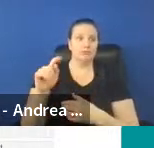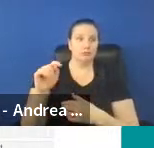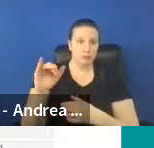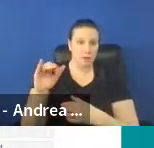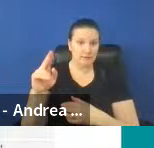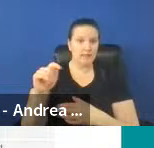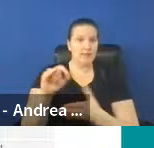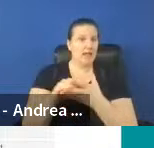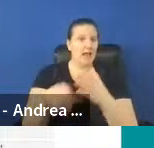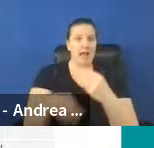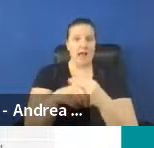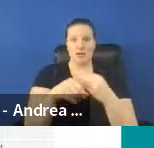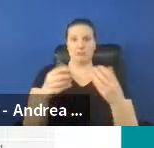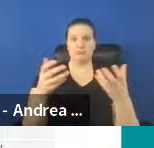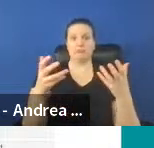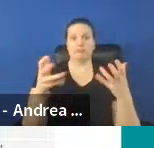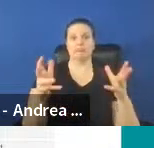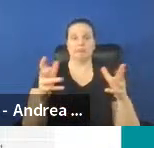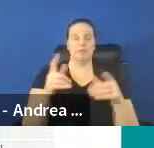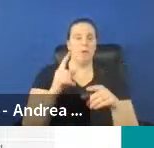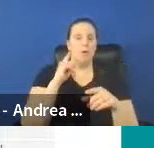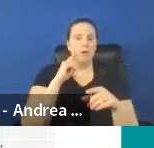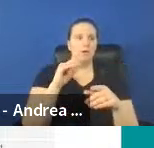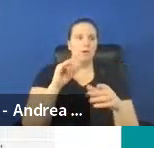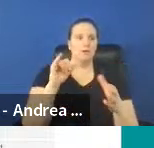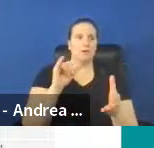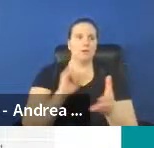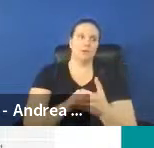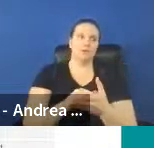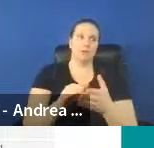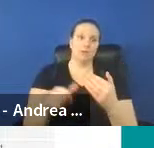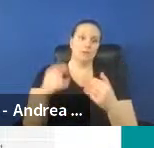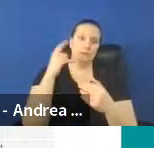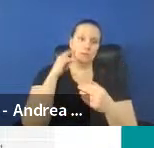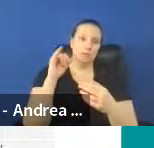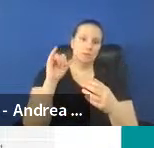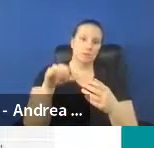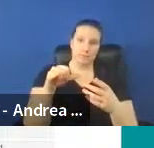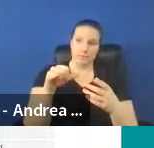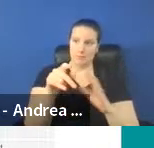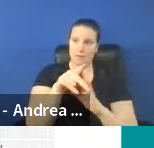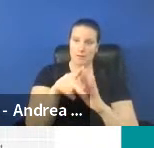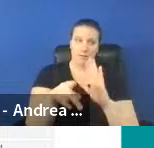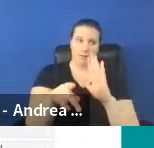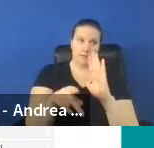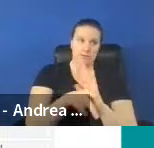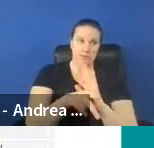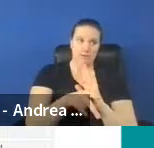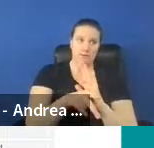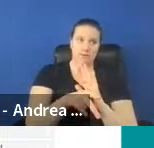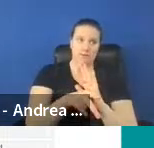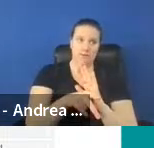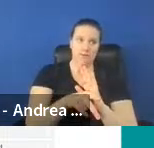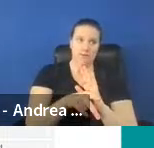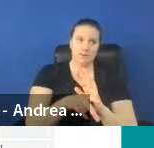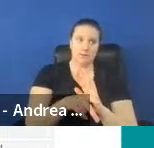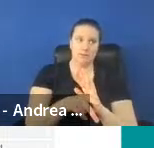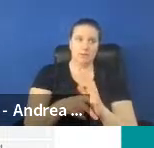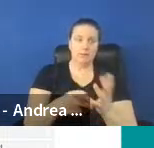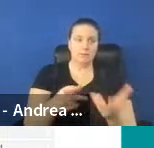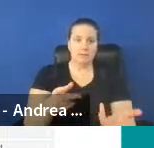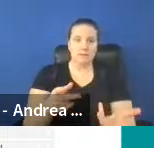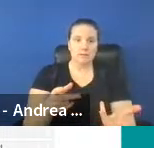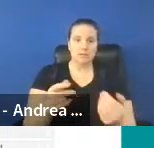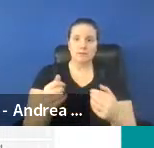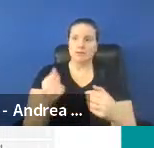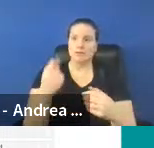or are you effectively, when you put out these policies, you can change behavior, you can